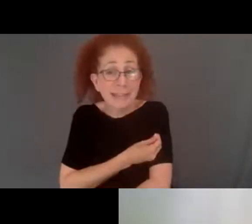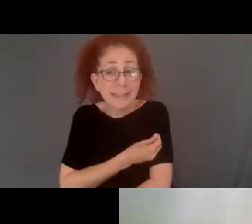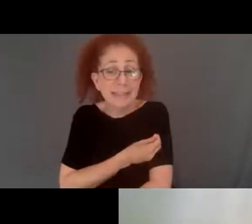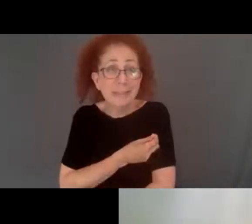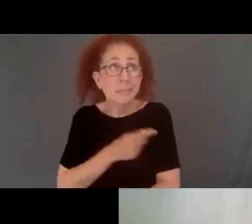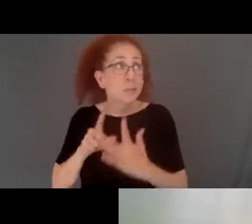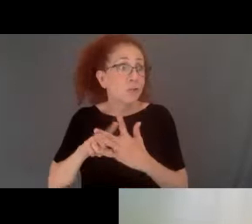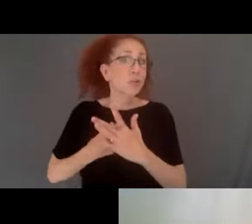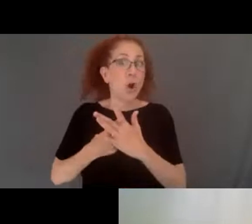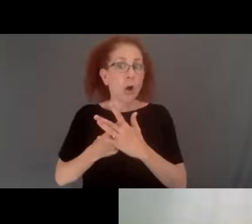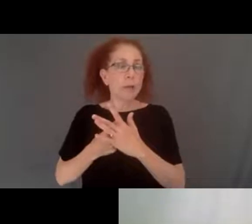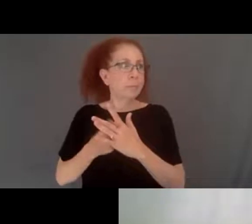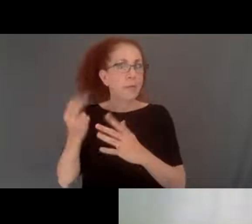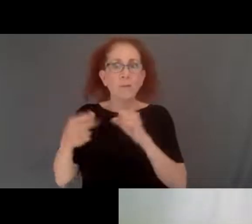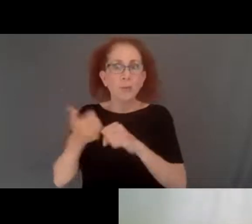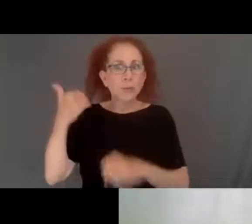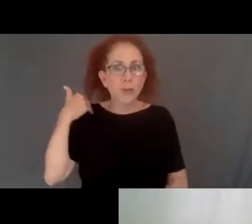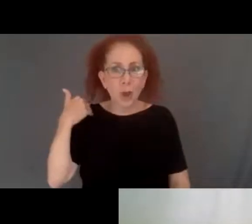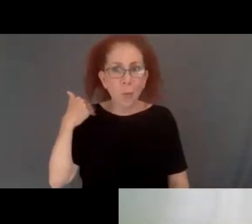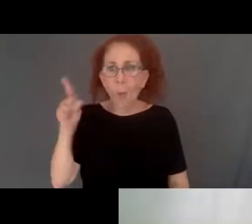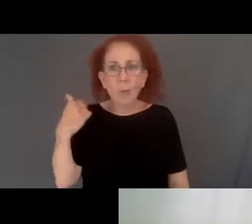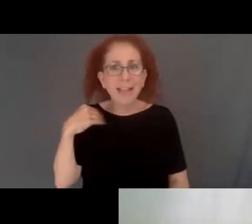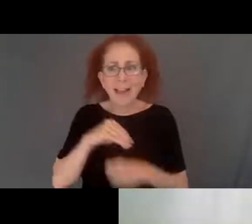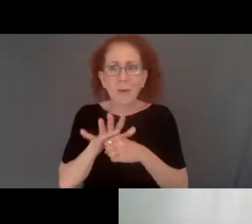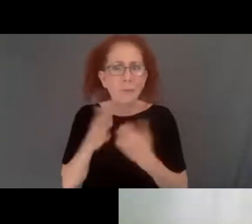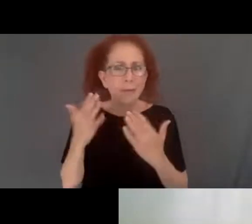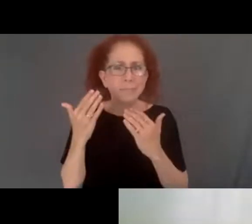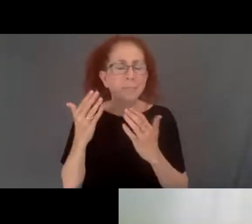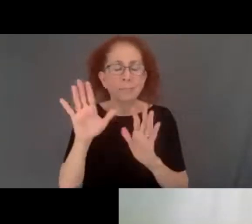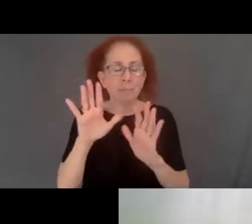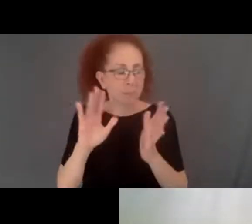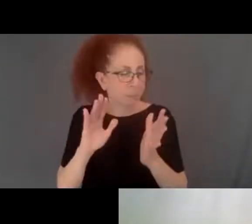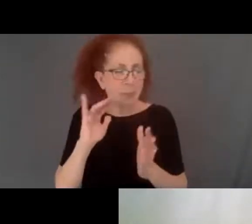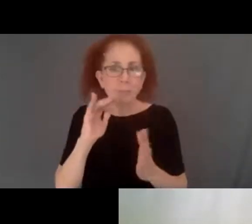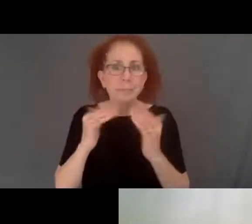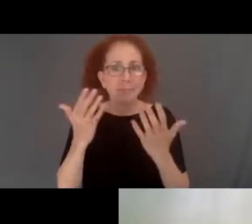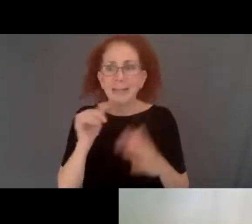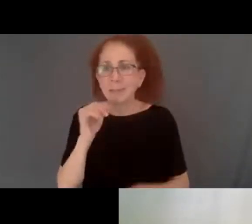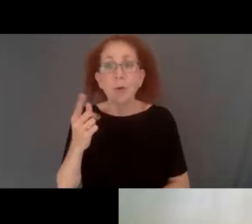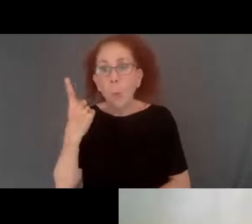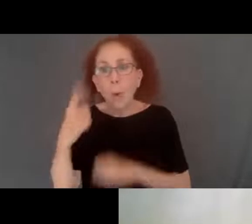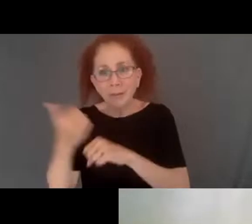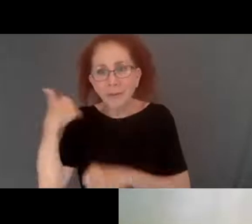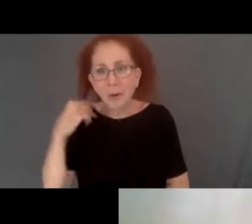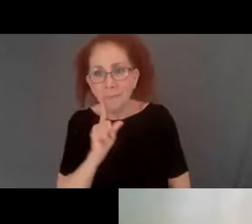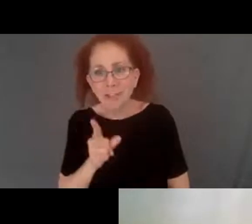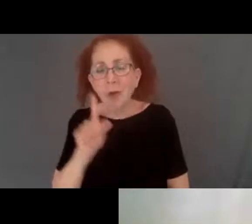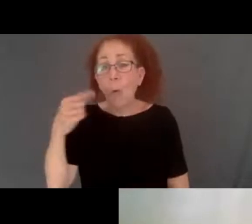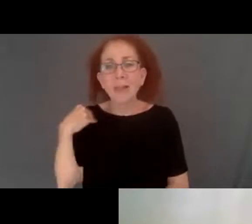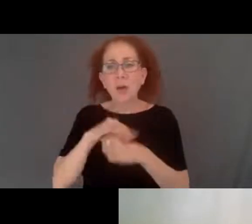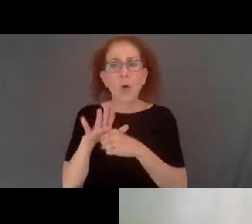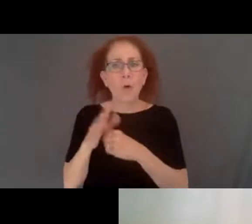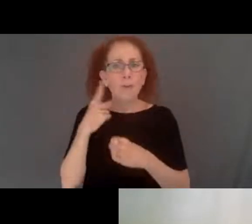just started testing a few years ago. We've only had COVID less than a few years ago, a year ago. We've only had COVID